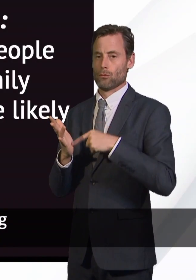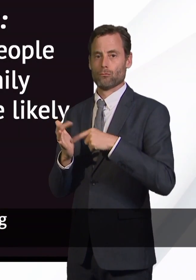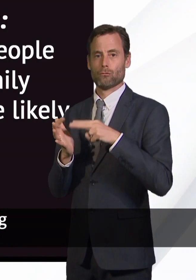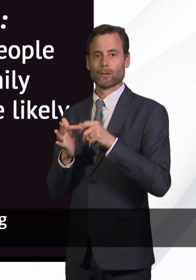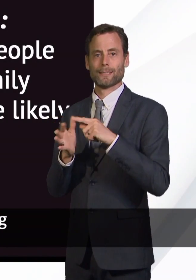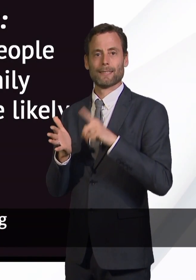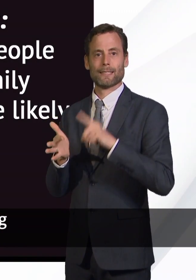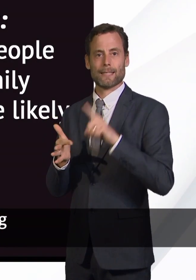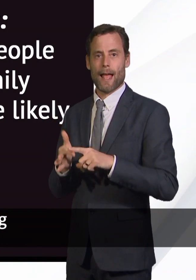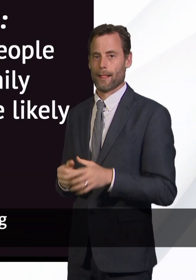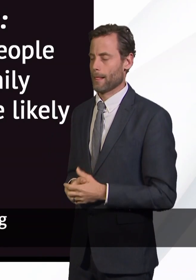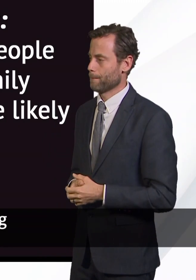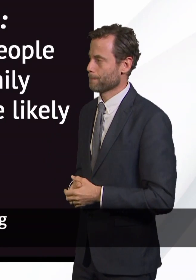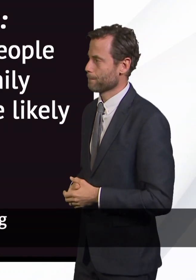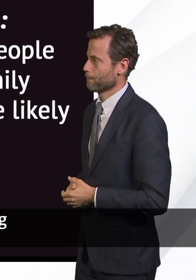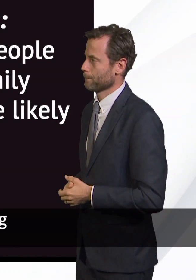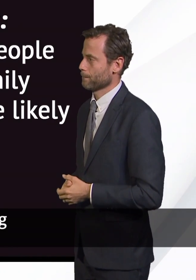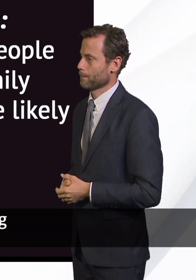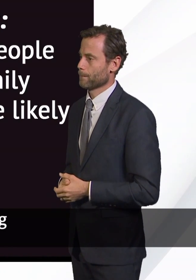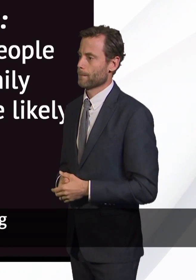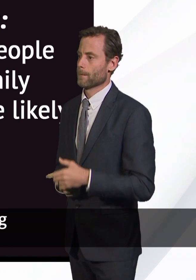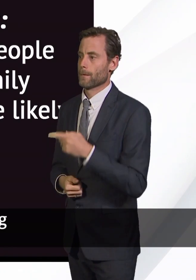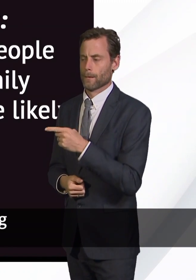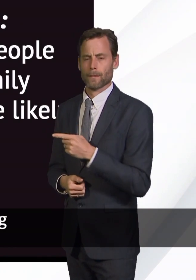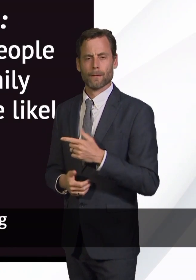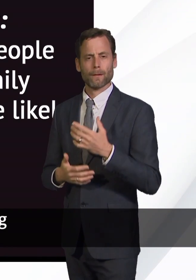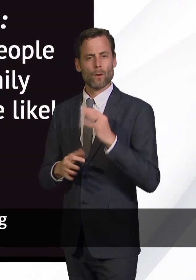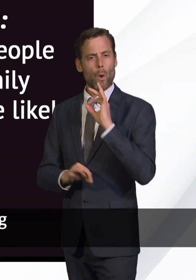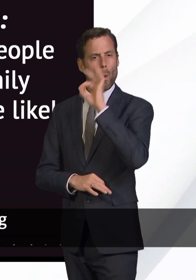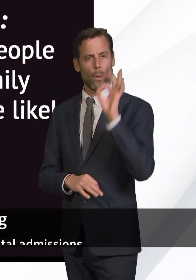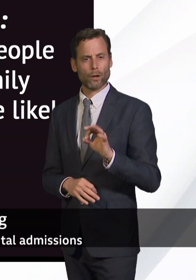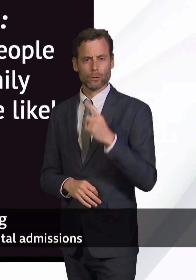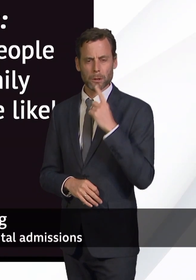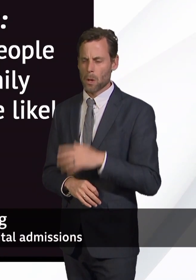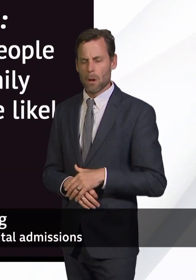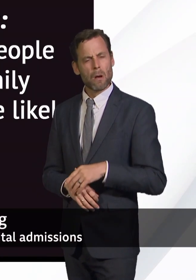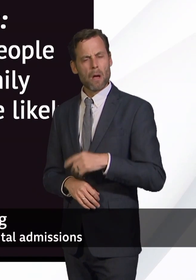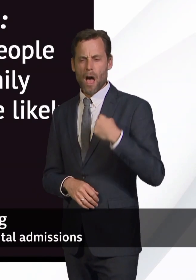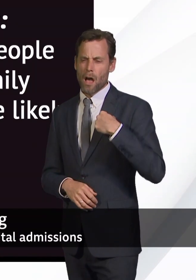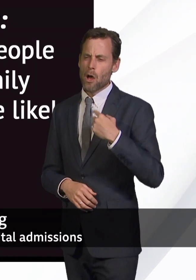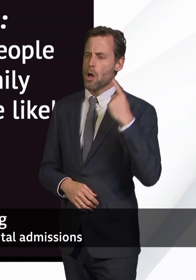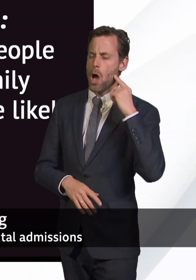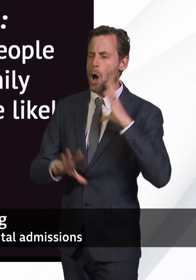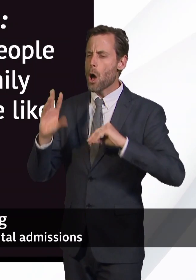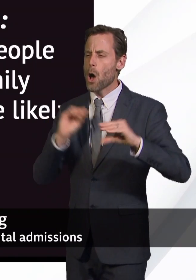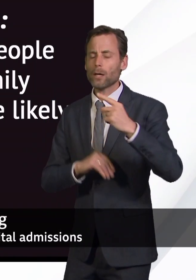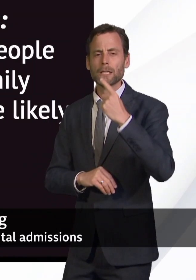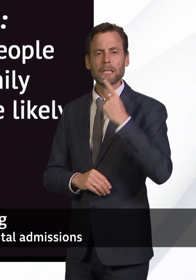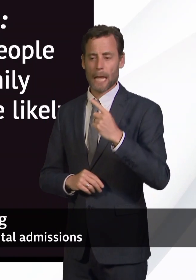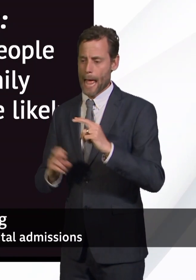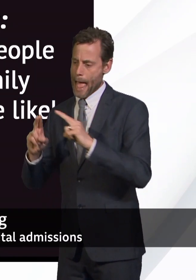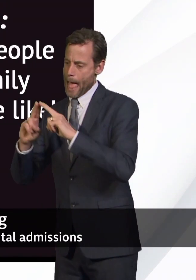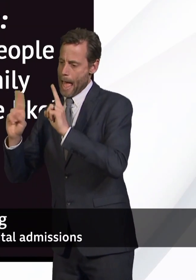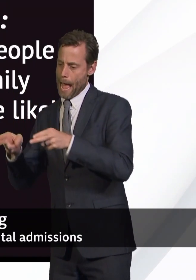was a lot of talk about people being able to meet up in family clusters or bubbles.